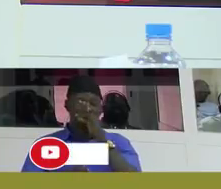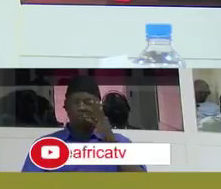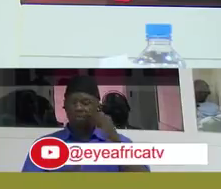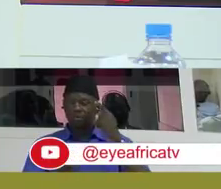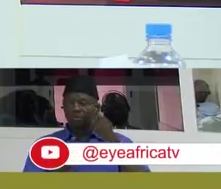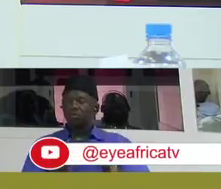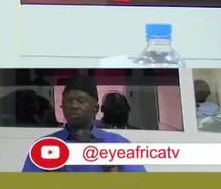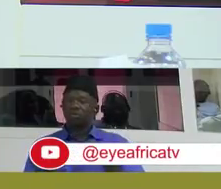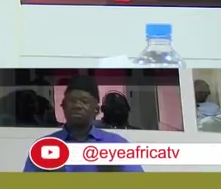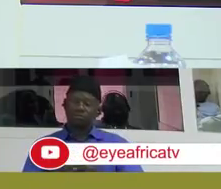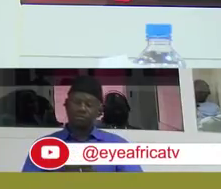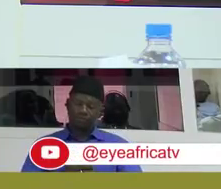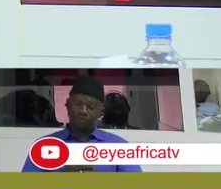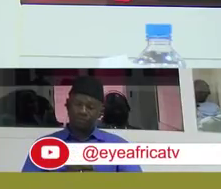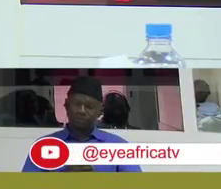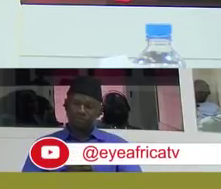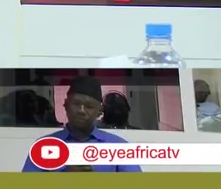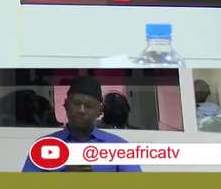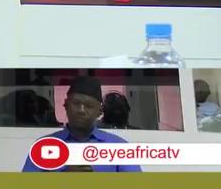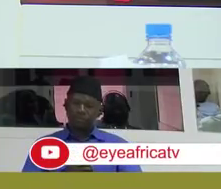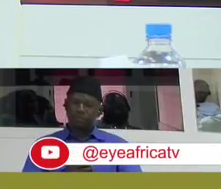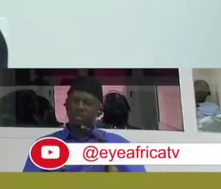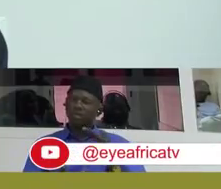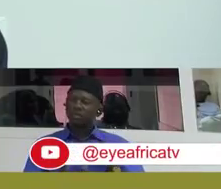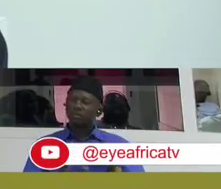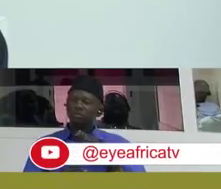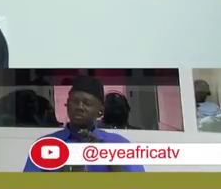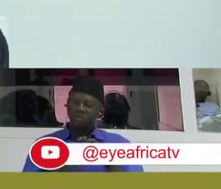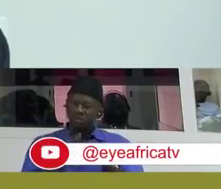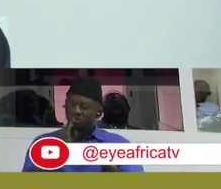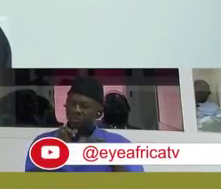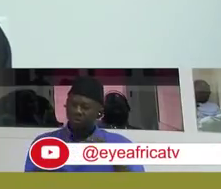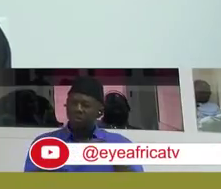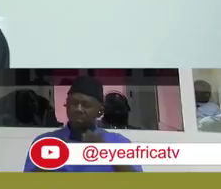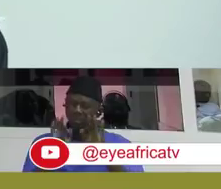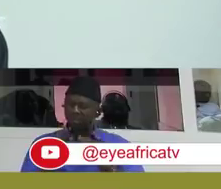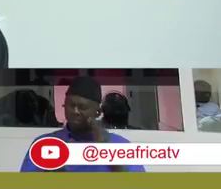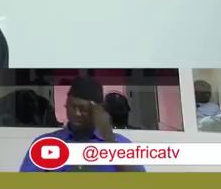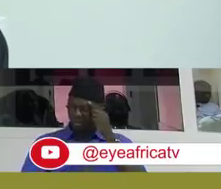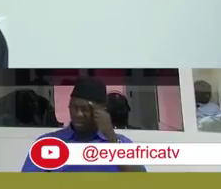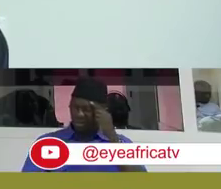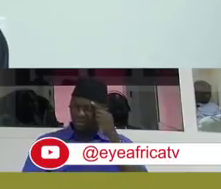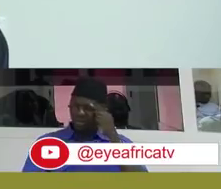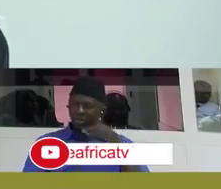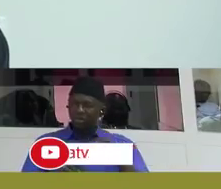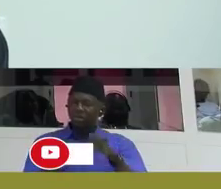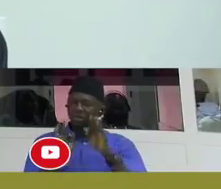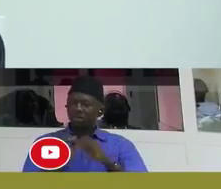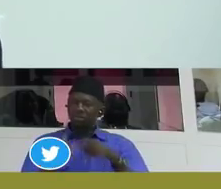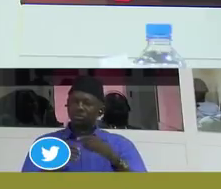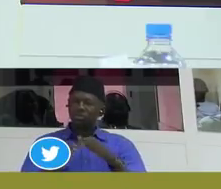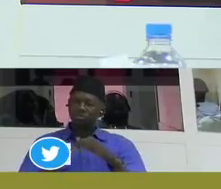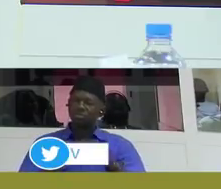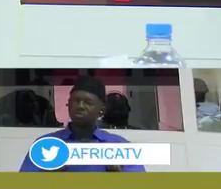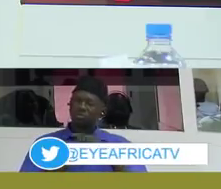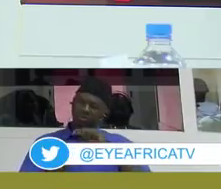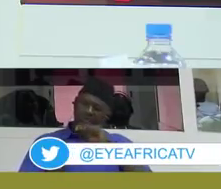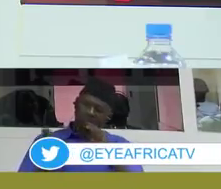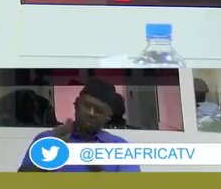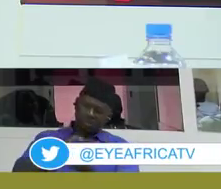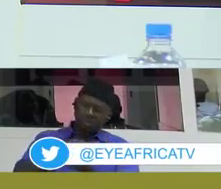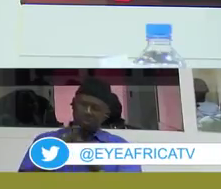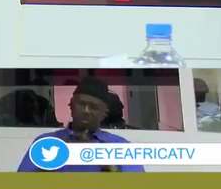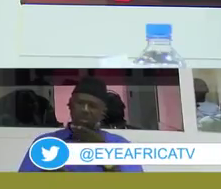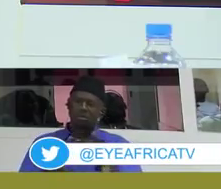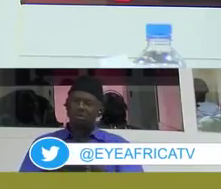Were any steps taken to avert that harassment, as far as you know? No, apart from these